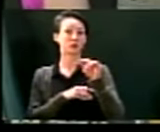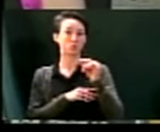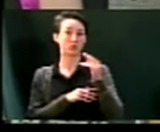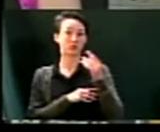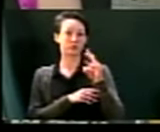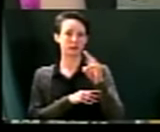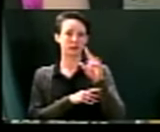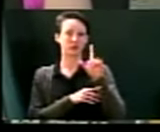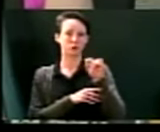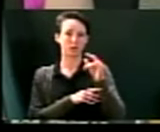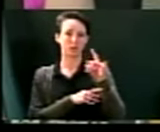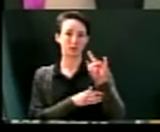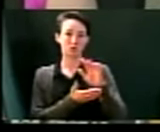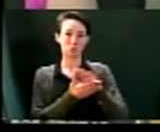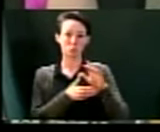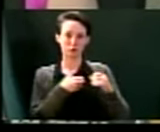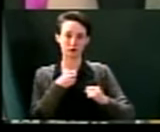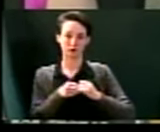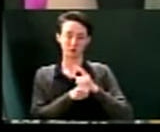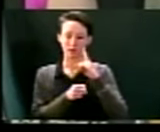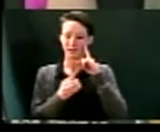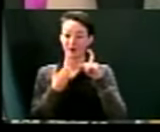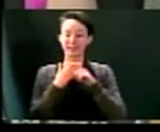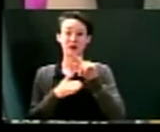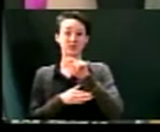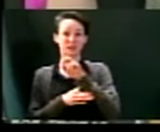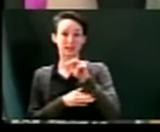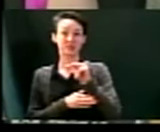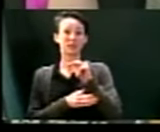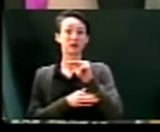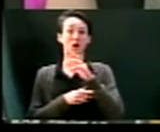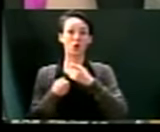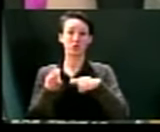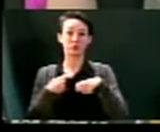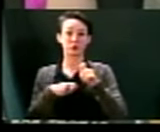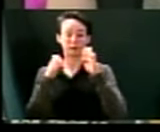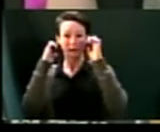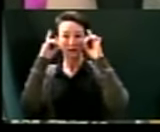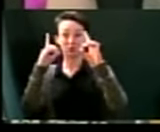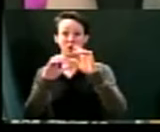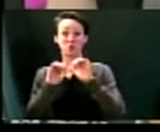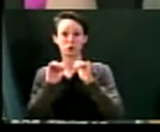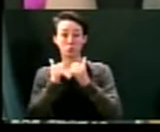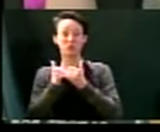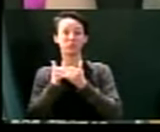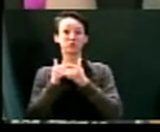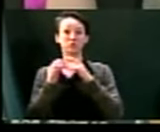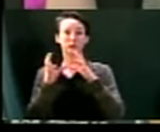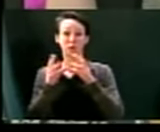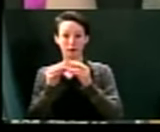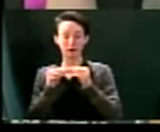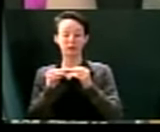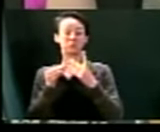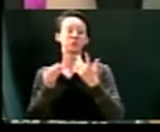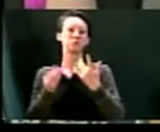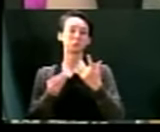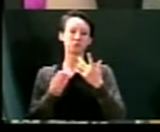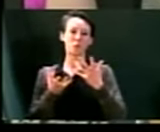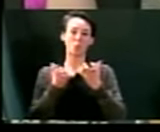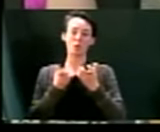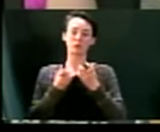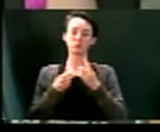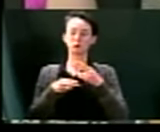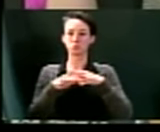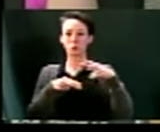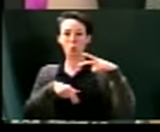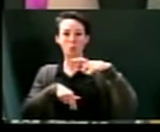2017-2018 school year, and recognized us at the Tennessee Alternative Education Association Conference. And we just wanted to take a moment to share a little